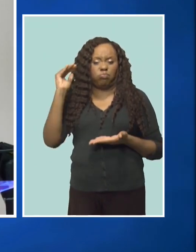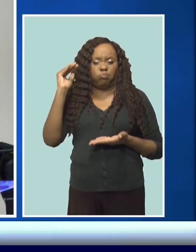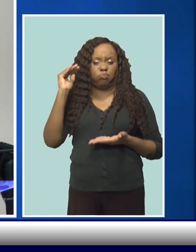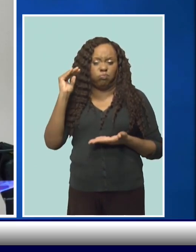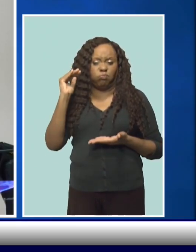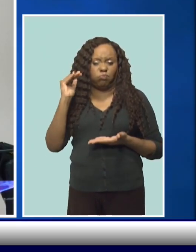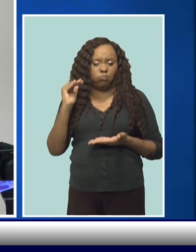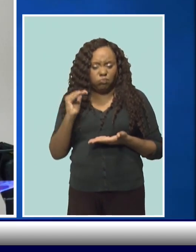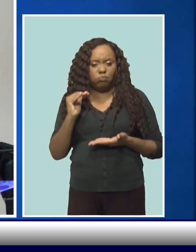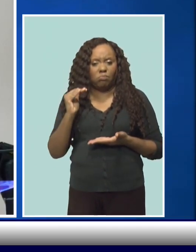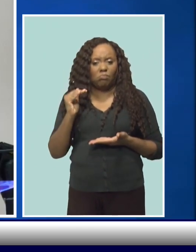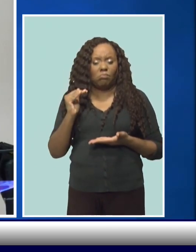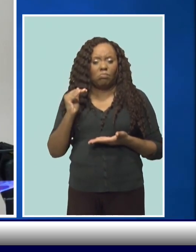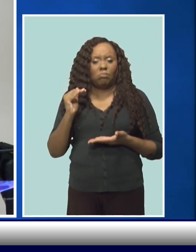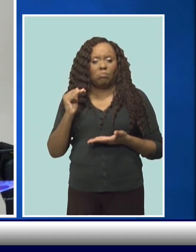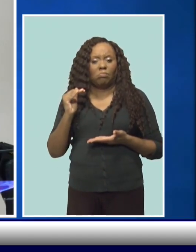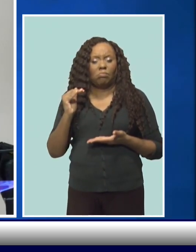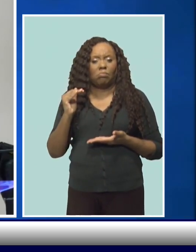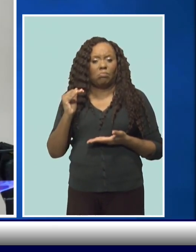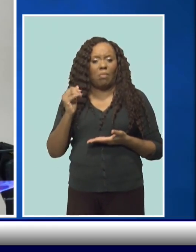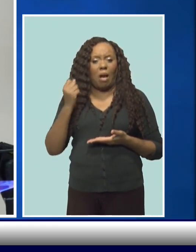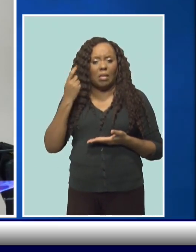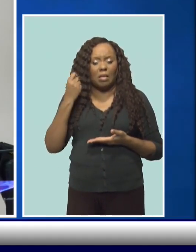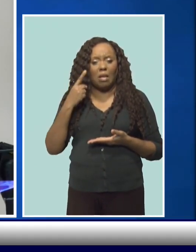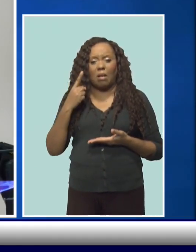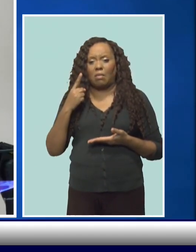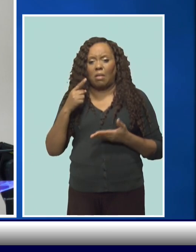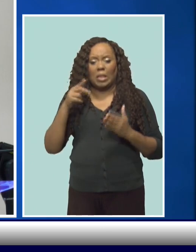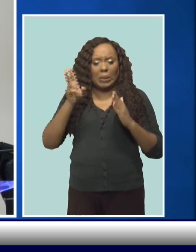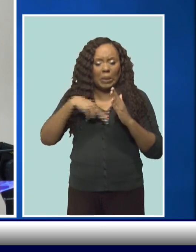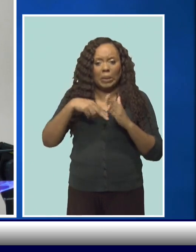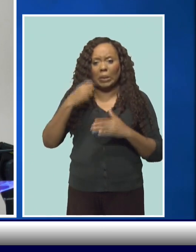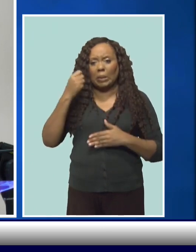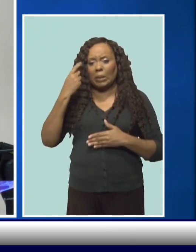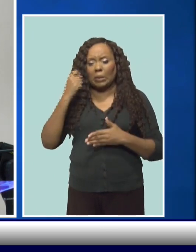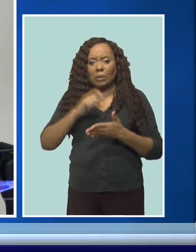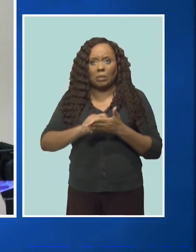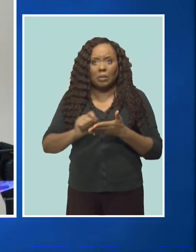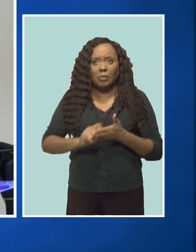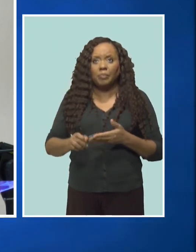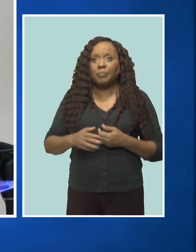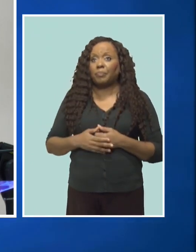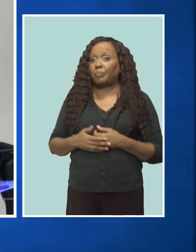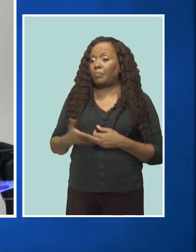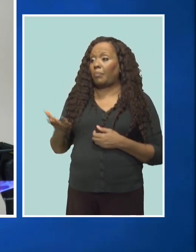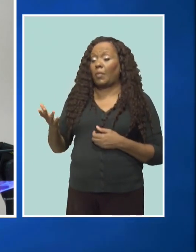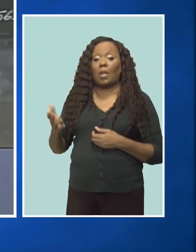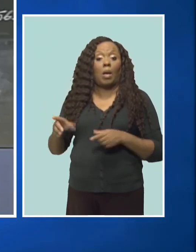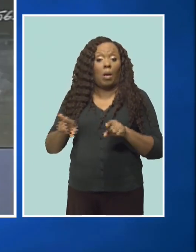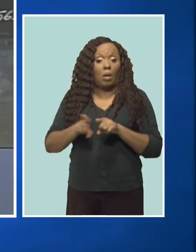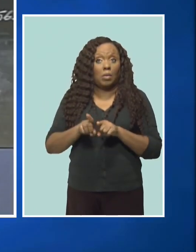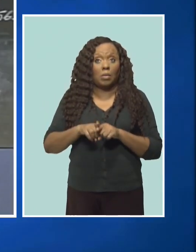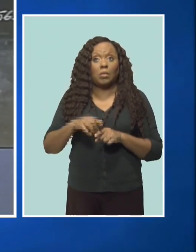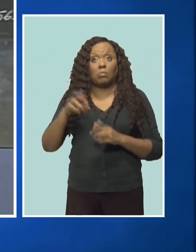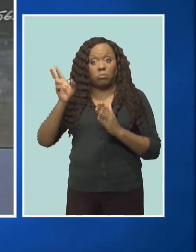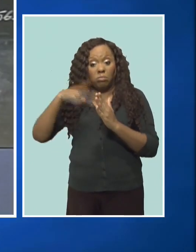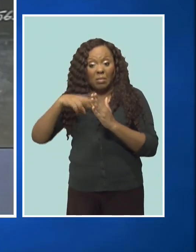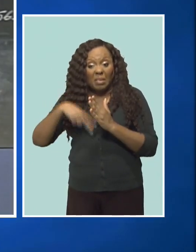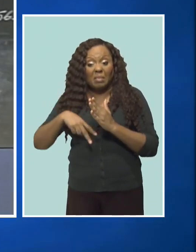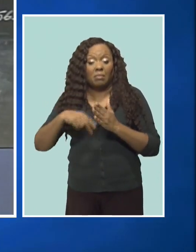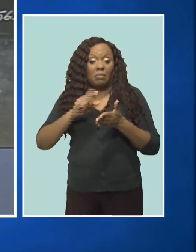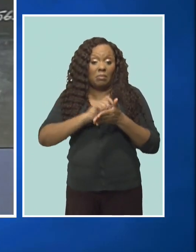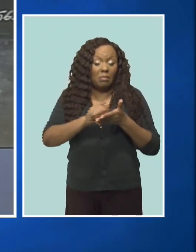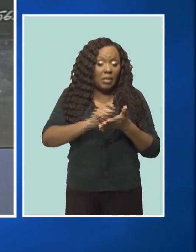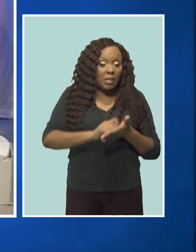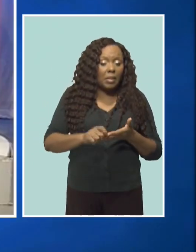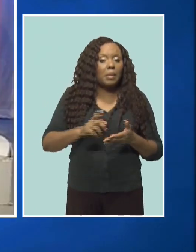our nation are struggling with literacy skills. When I refer to literacy, I am also including numeracy, as one must be able